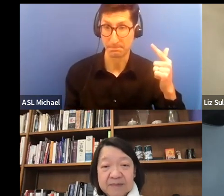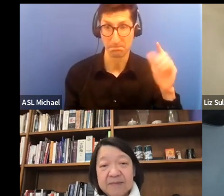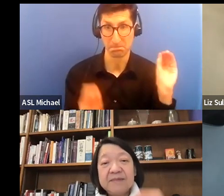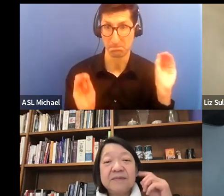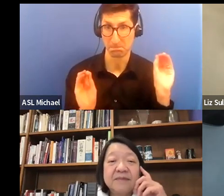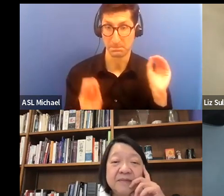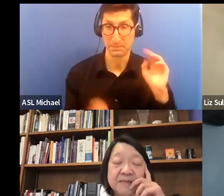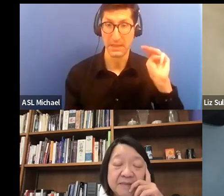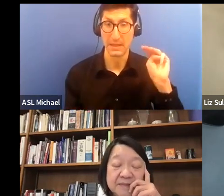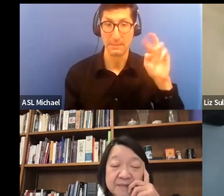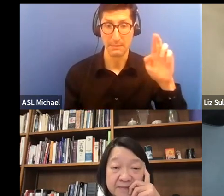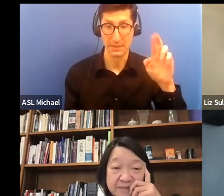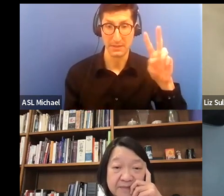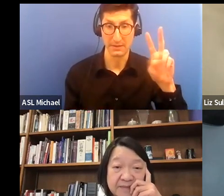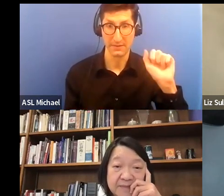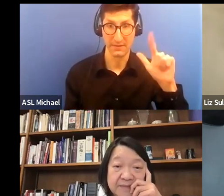Mr. Valenzuela?